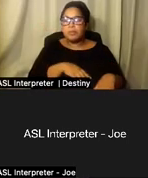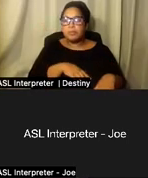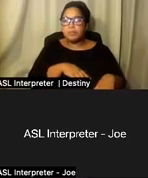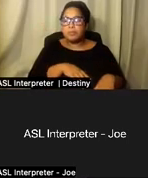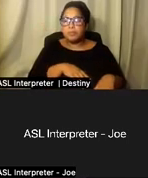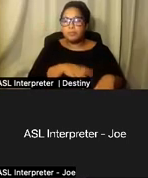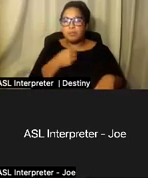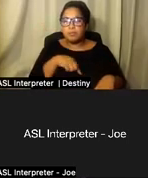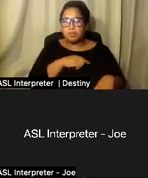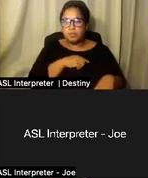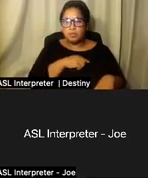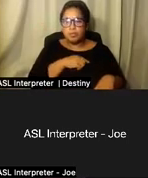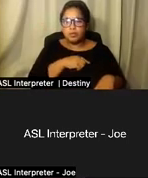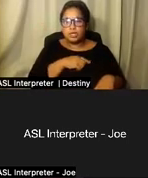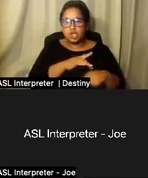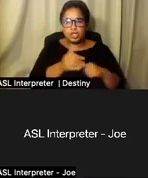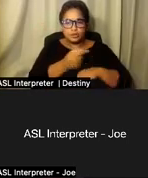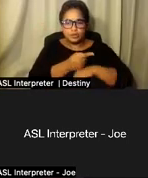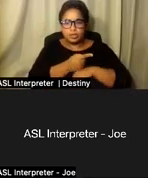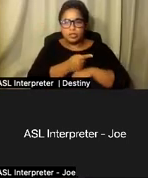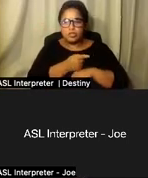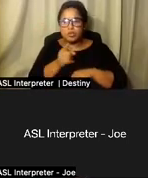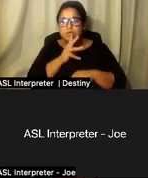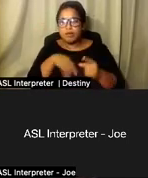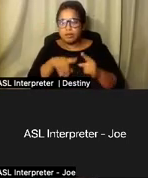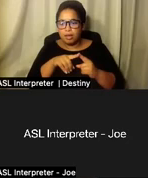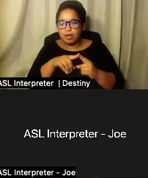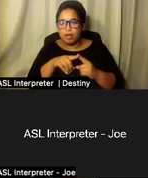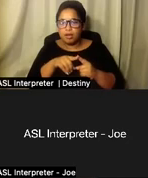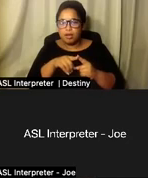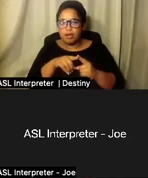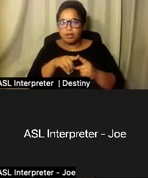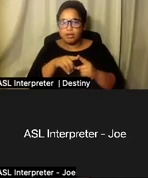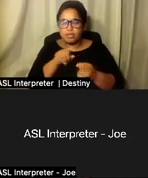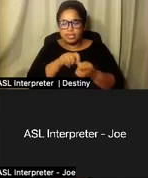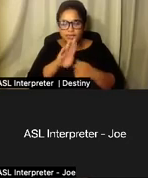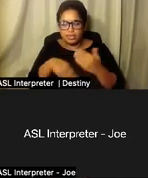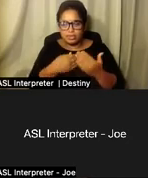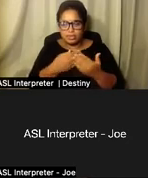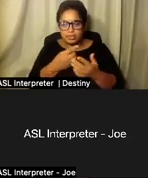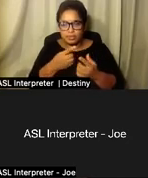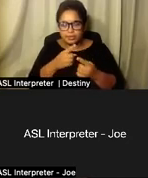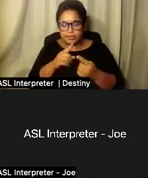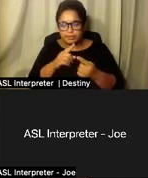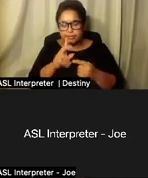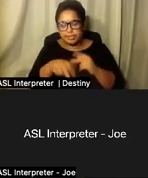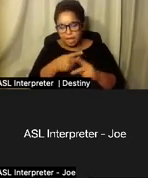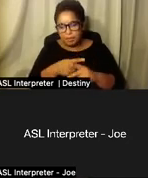talked earlier today, you were saying the particular type of adhesive and